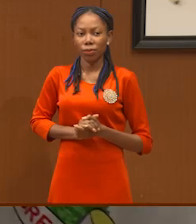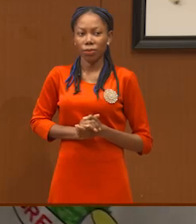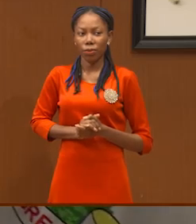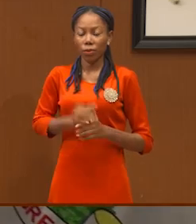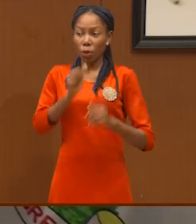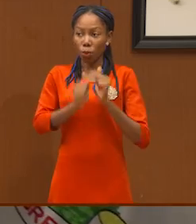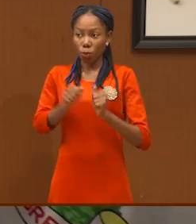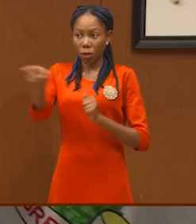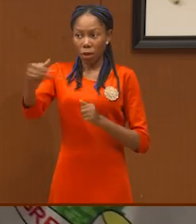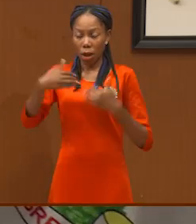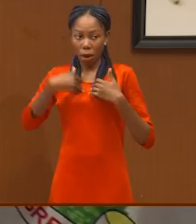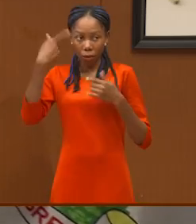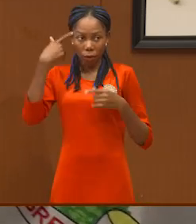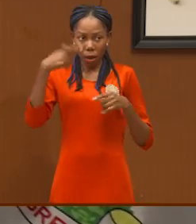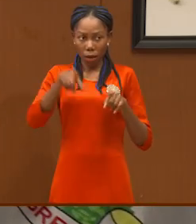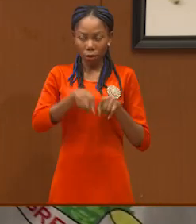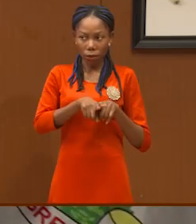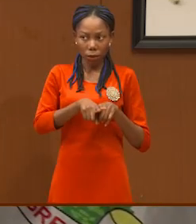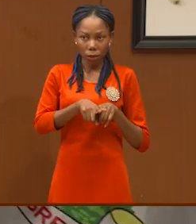which you have agreed to.